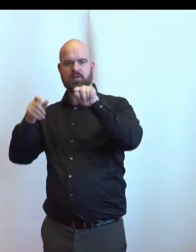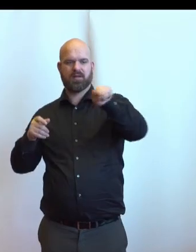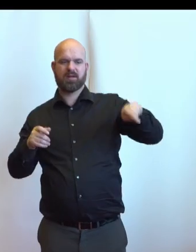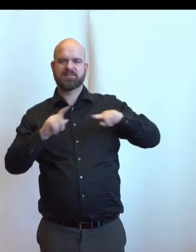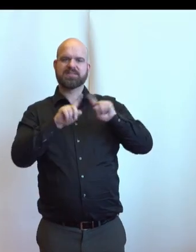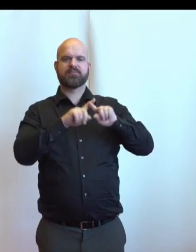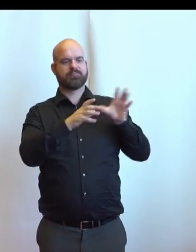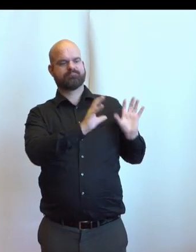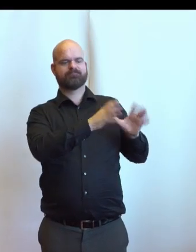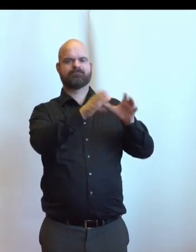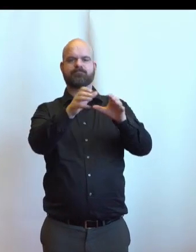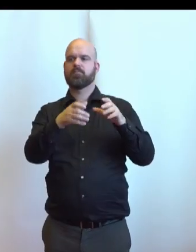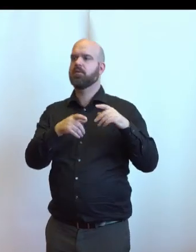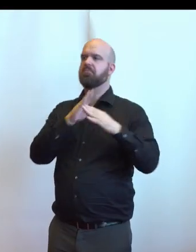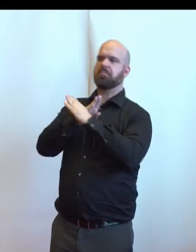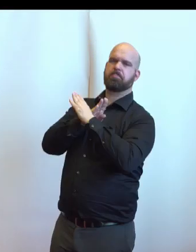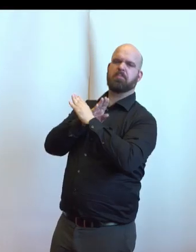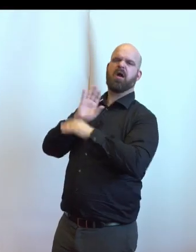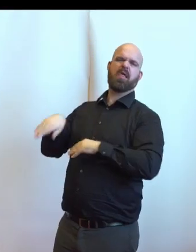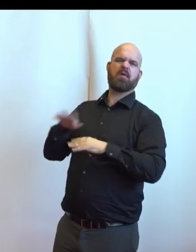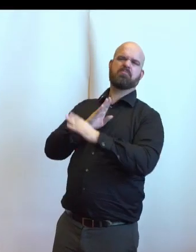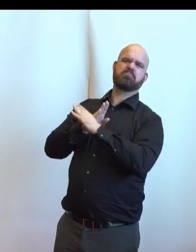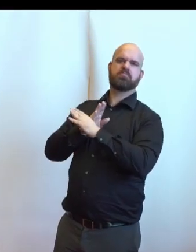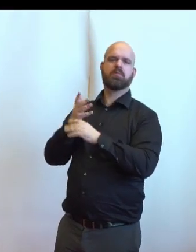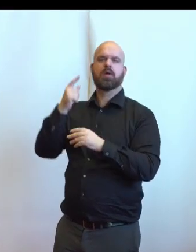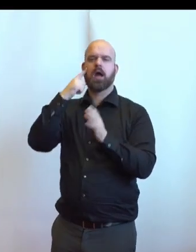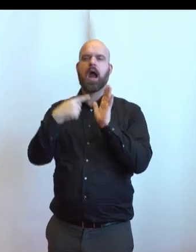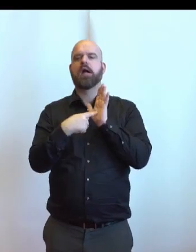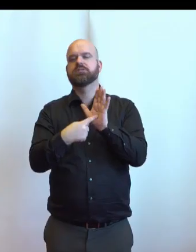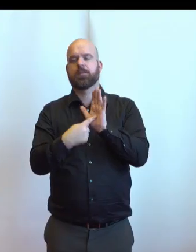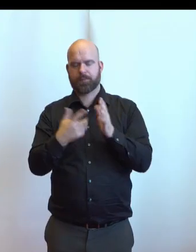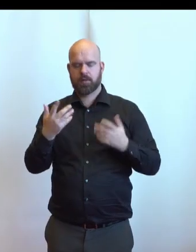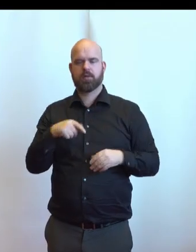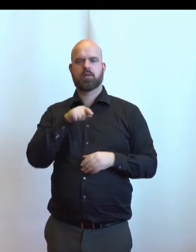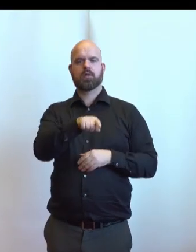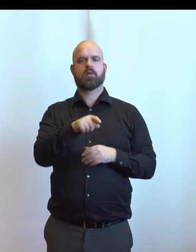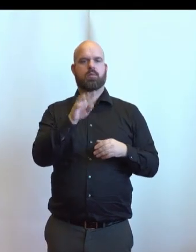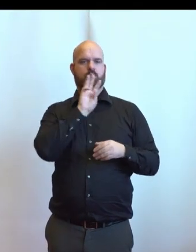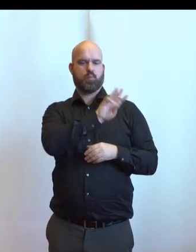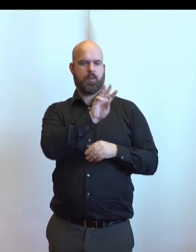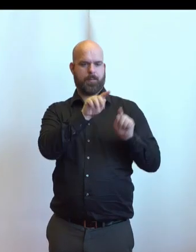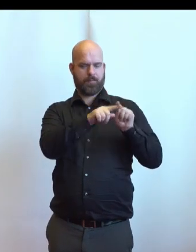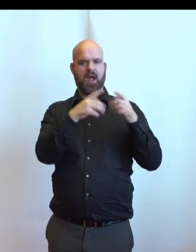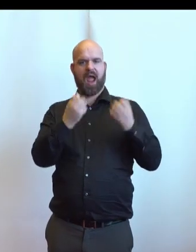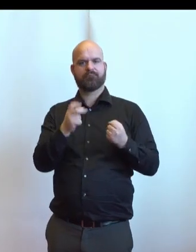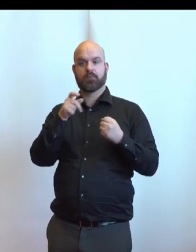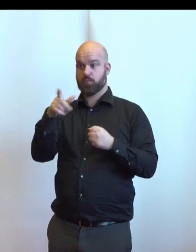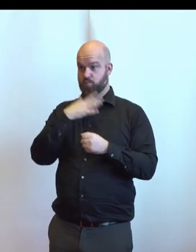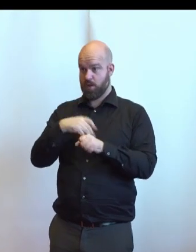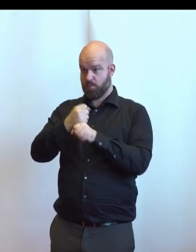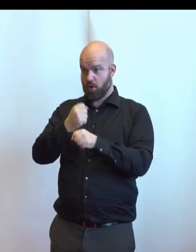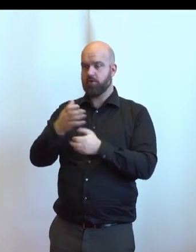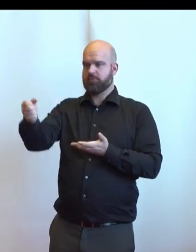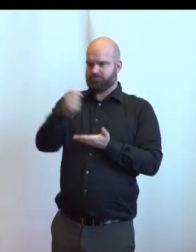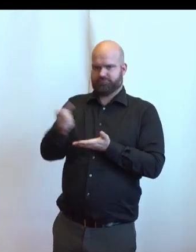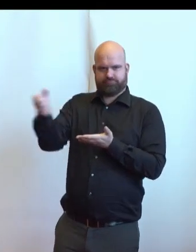looking particularly at online recruitment recently, and I think the technology may be accessible, but HR have put in so many